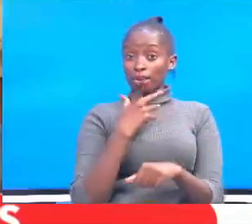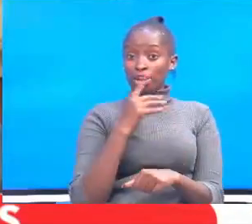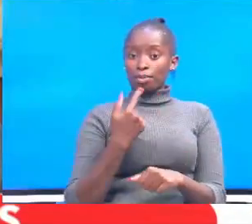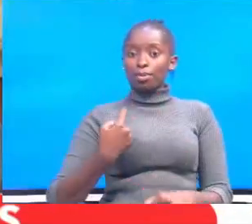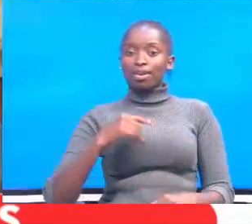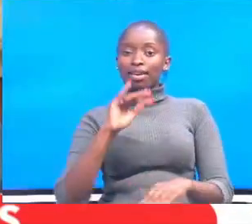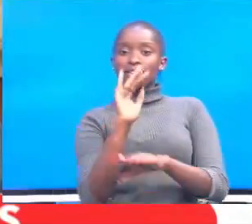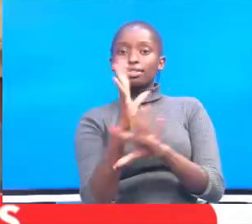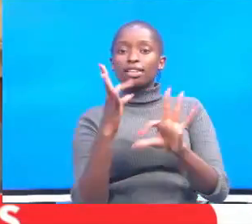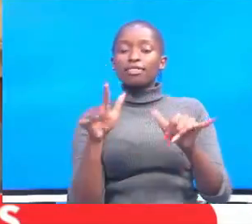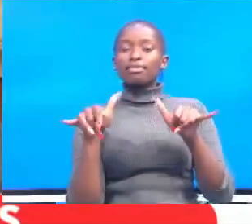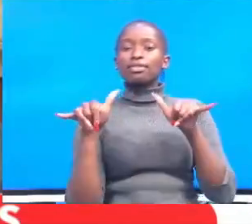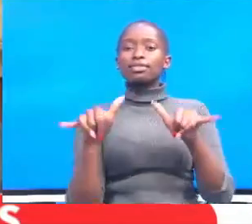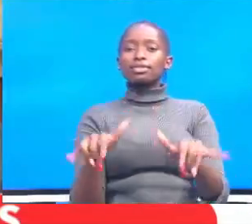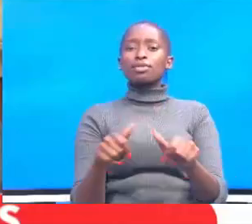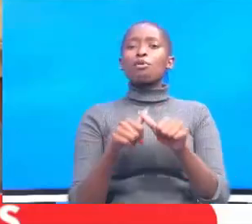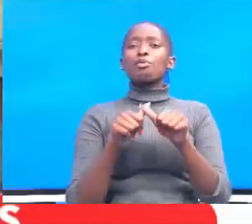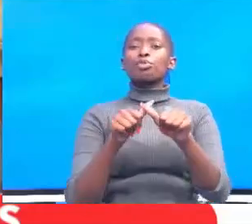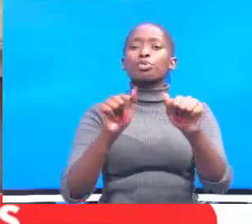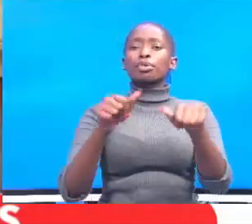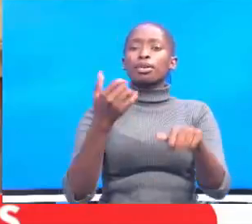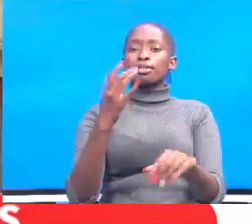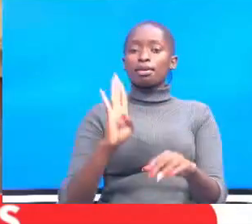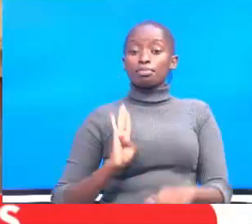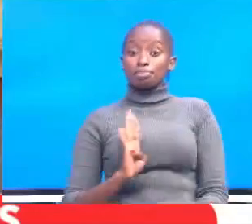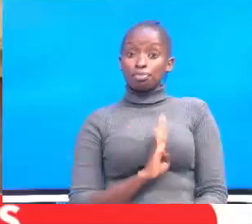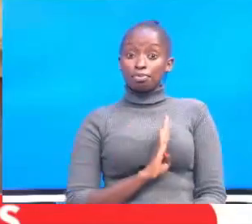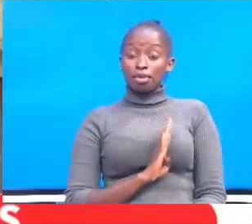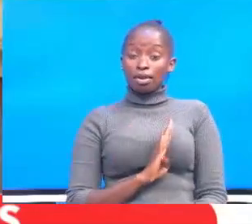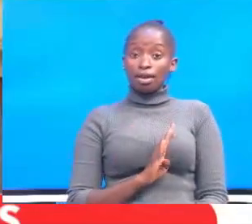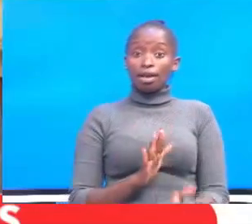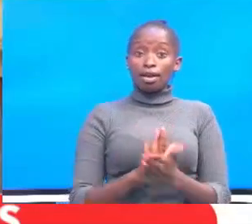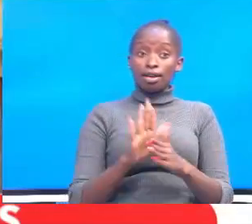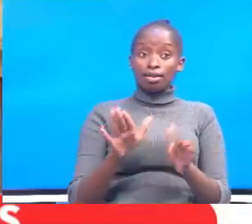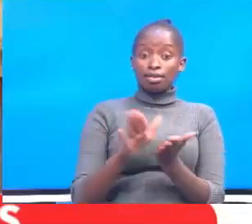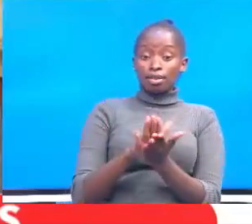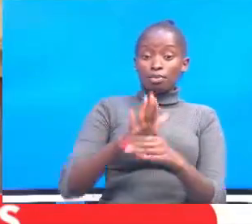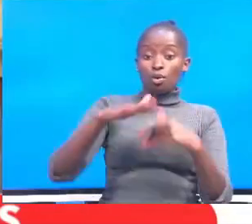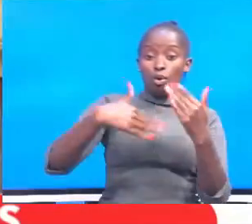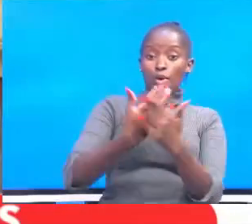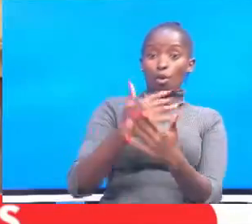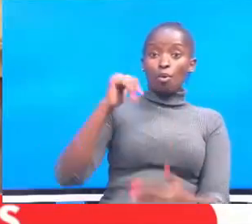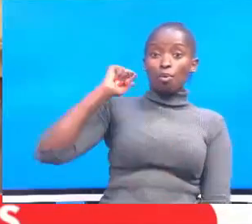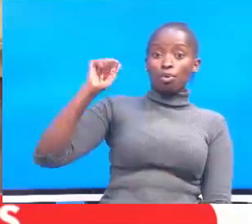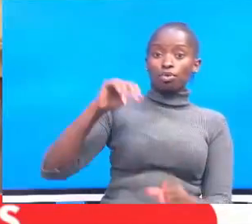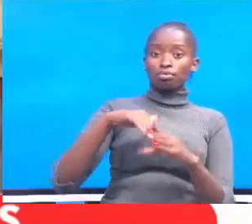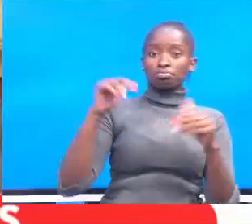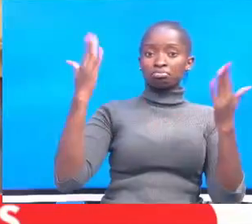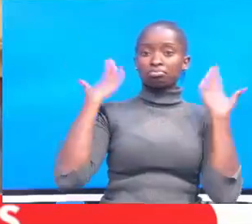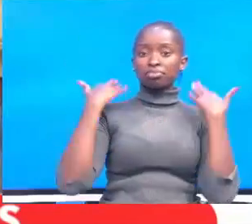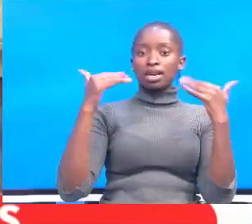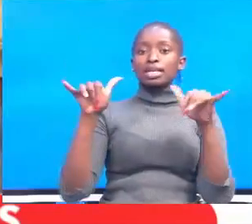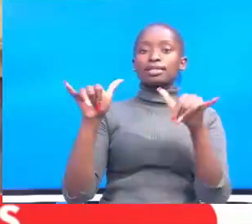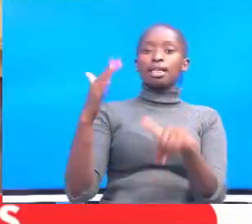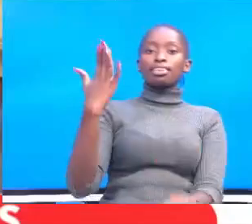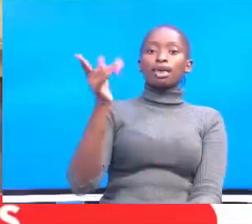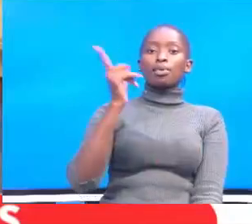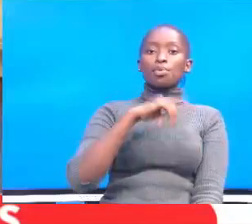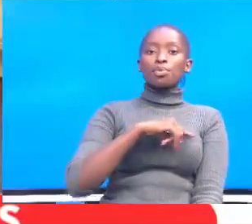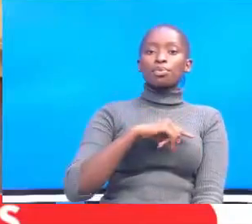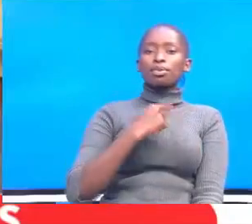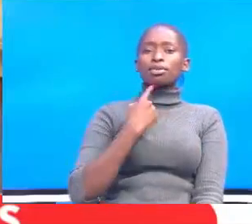boardroom. Let Meru politics be left to Meru. The president and the deputy president have said they are kept